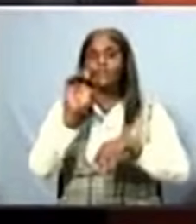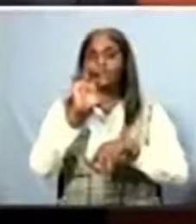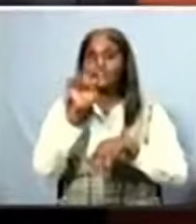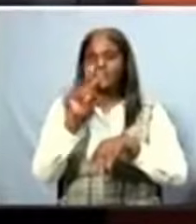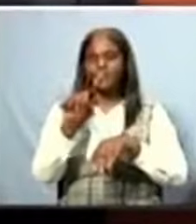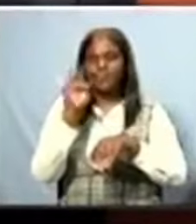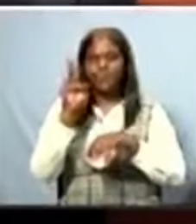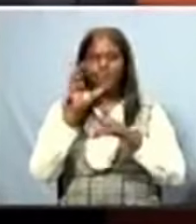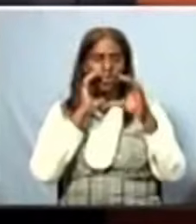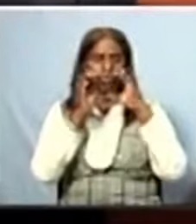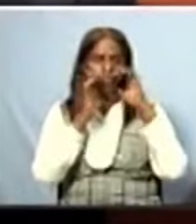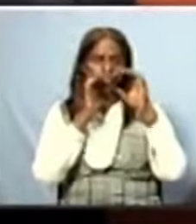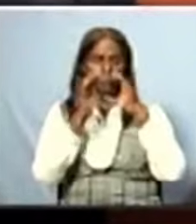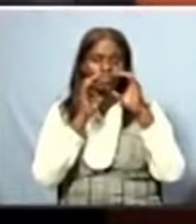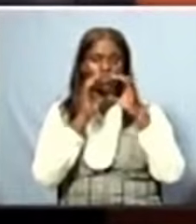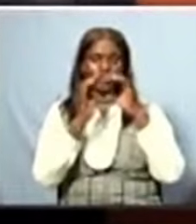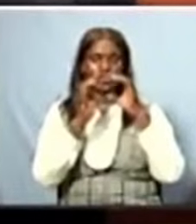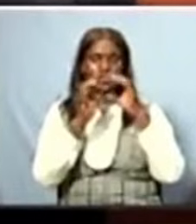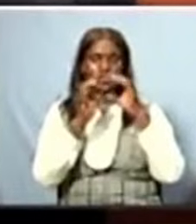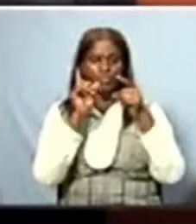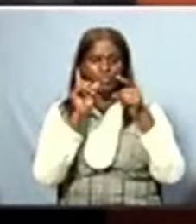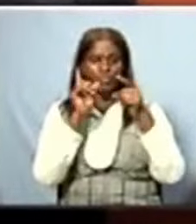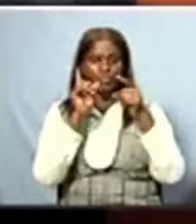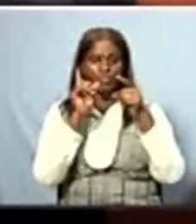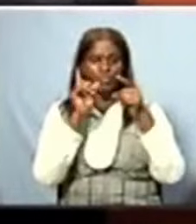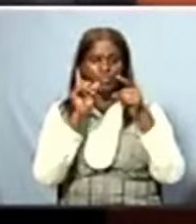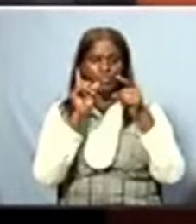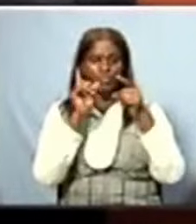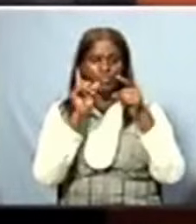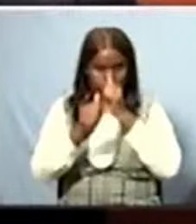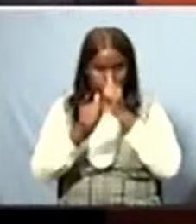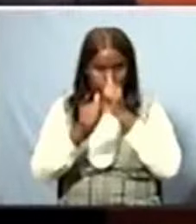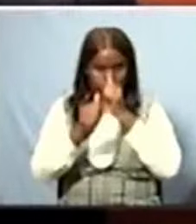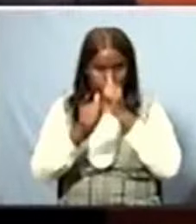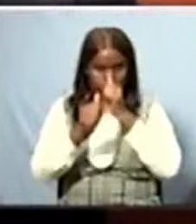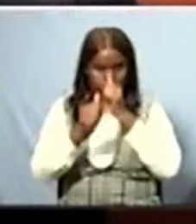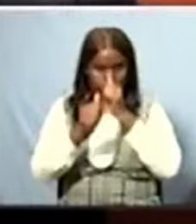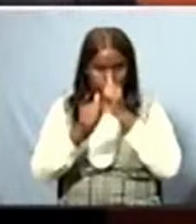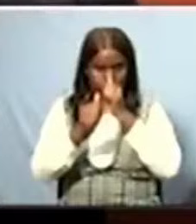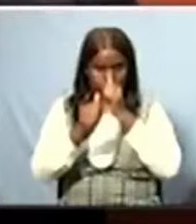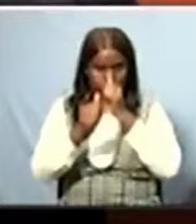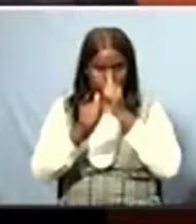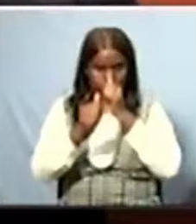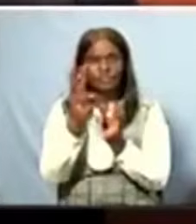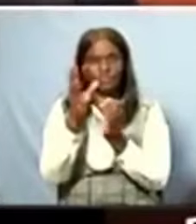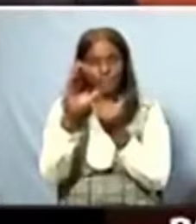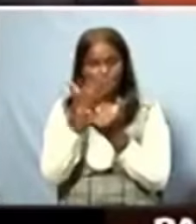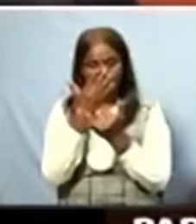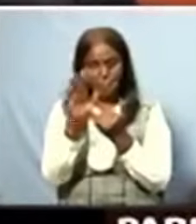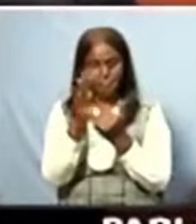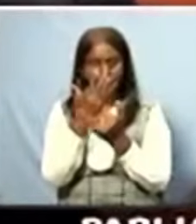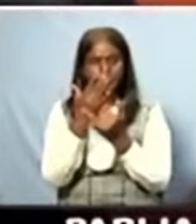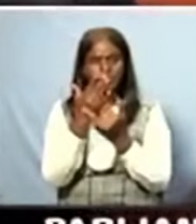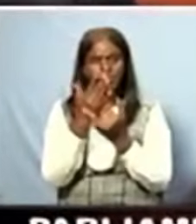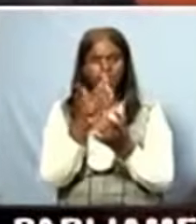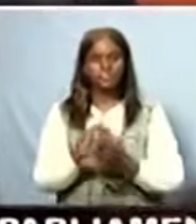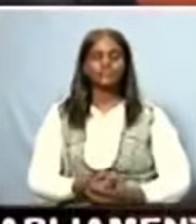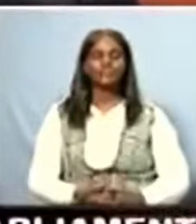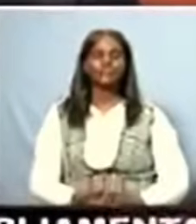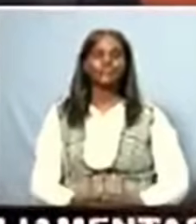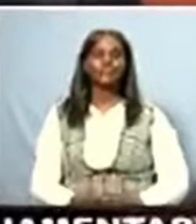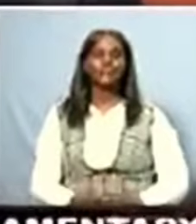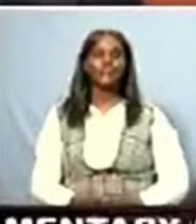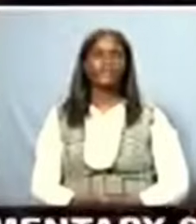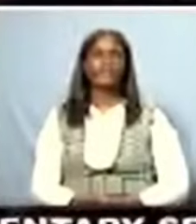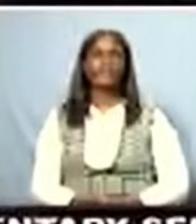to communicate to the nation which constituencies will be due for delimitation.